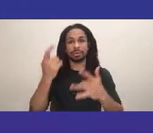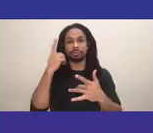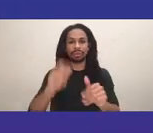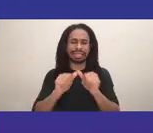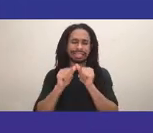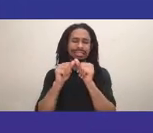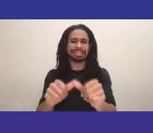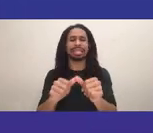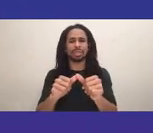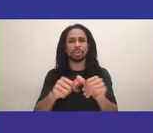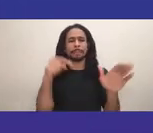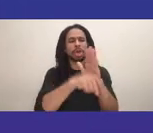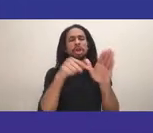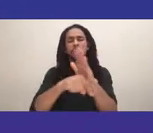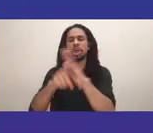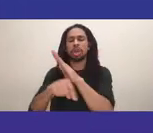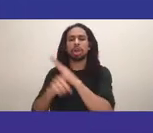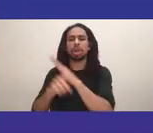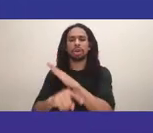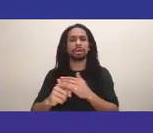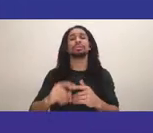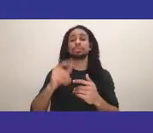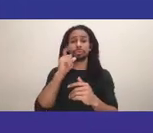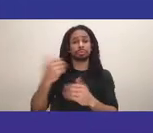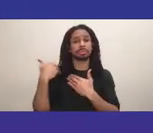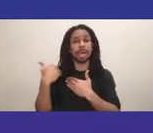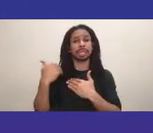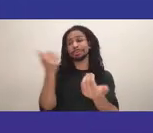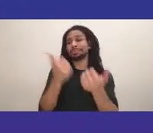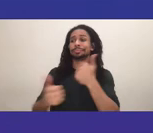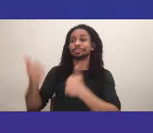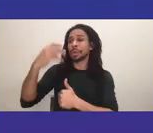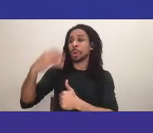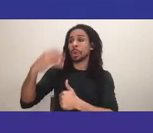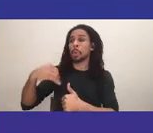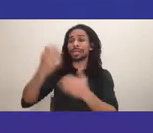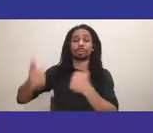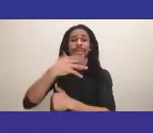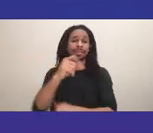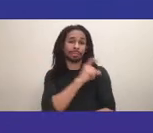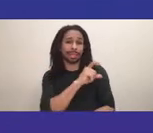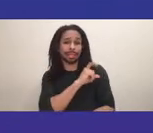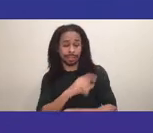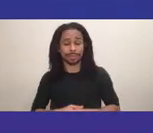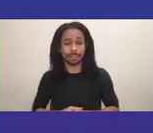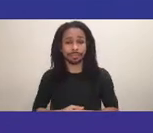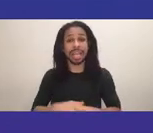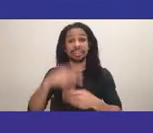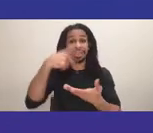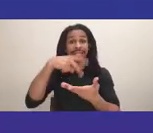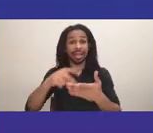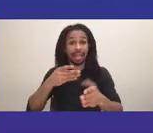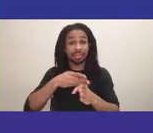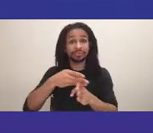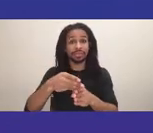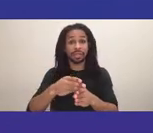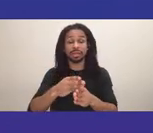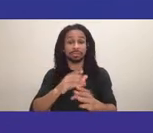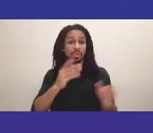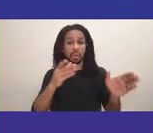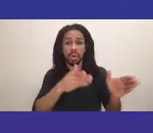people at the hands of white supremacists and law enforcement. Once again, the dance field organized and responded. Dance